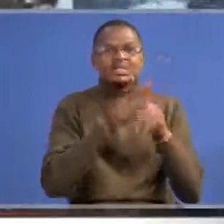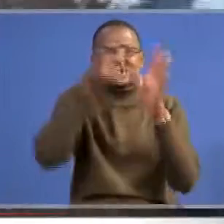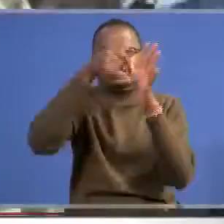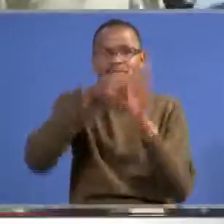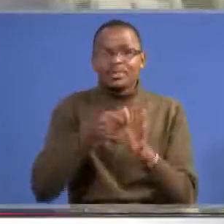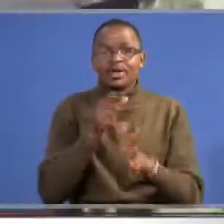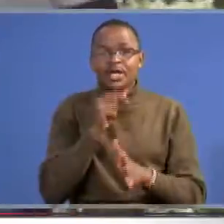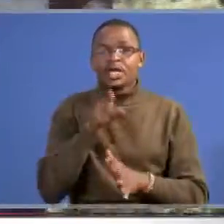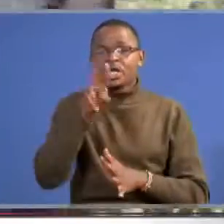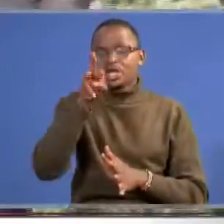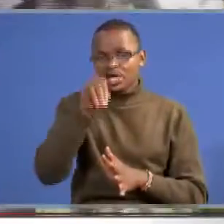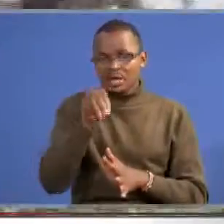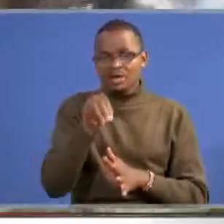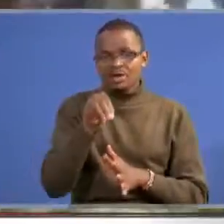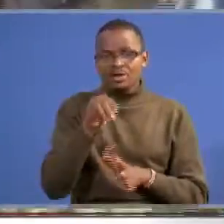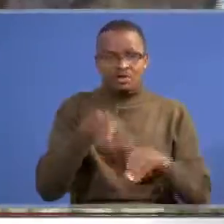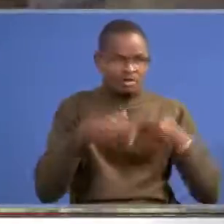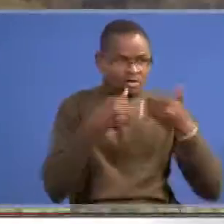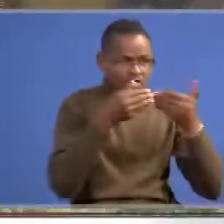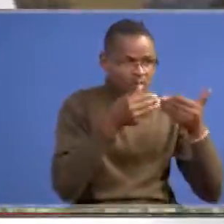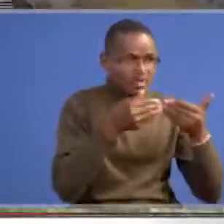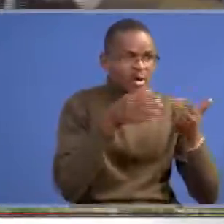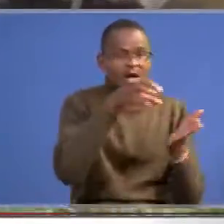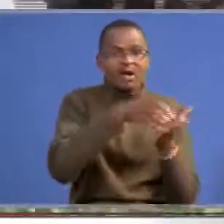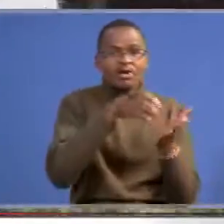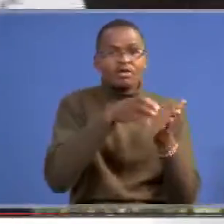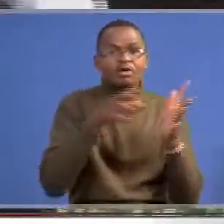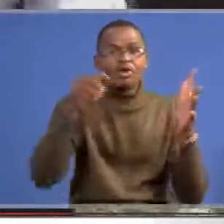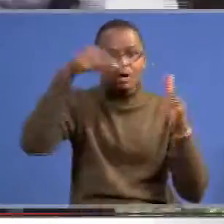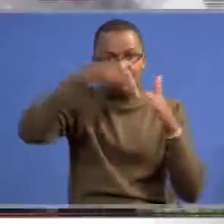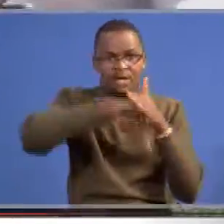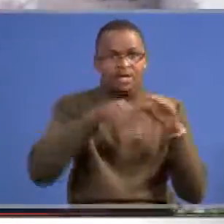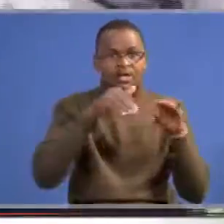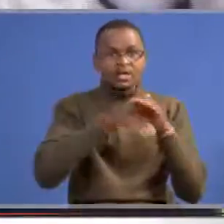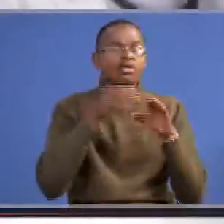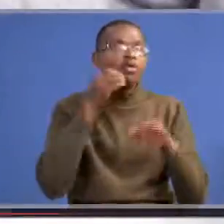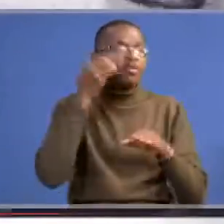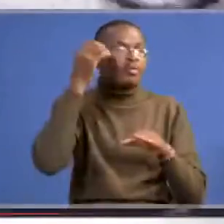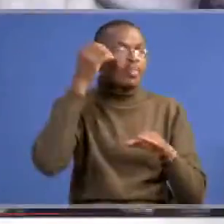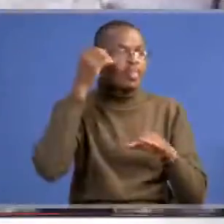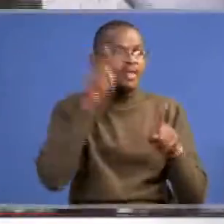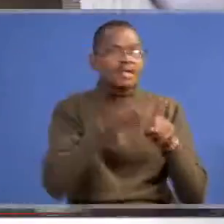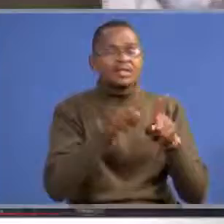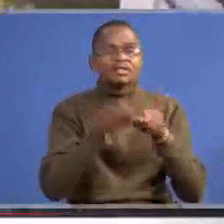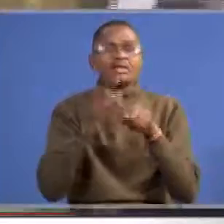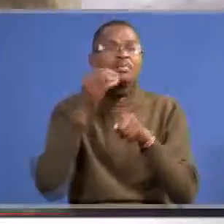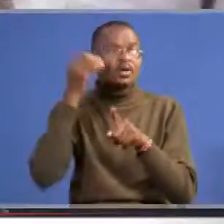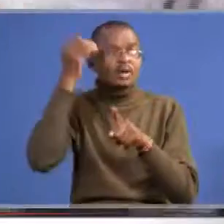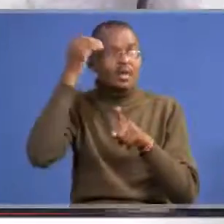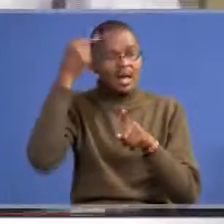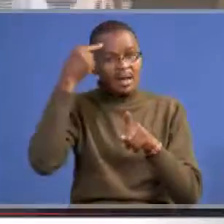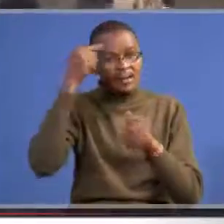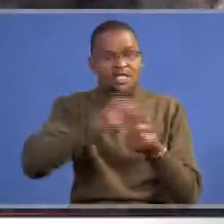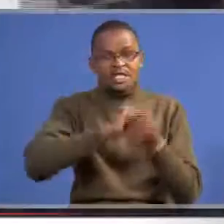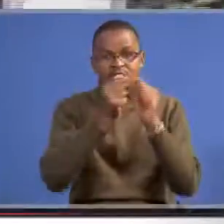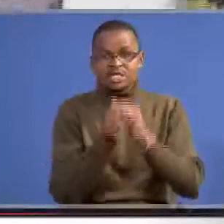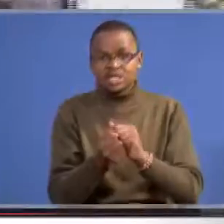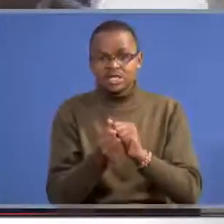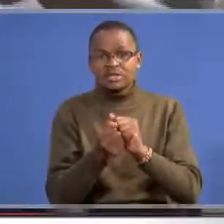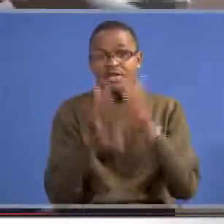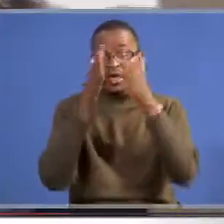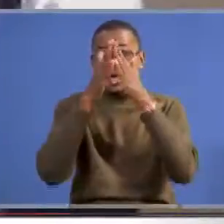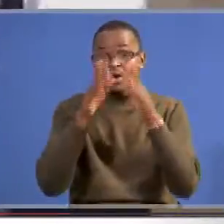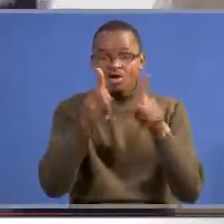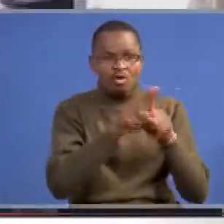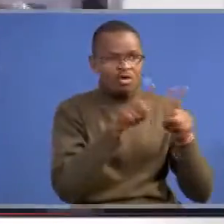He requested the courts to grant him unconditional access to his home. He claimed the locks to the home had been changed. The house